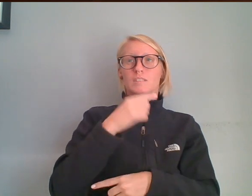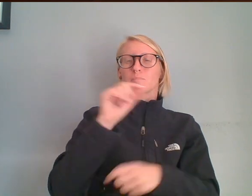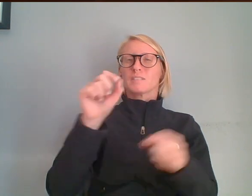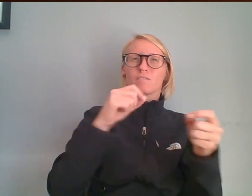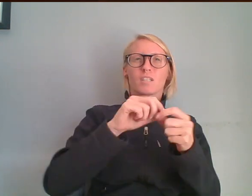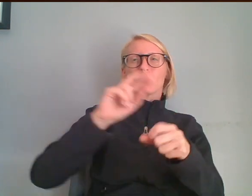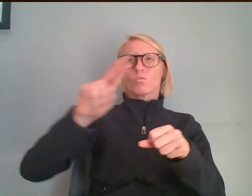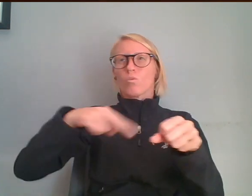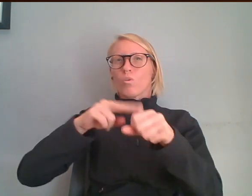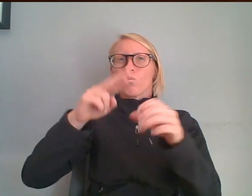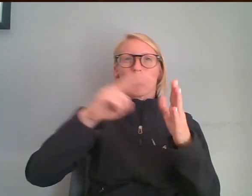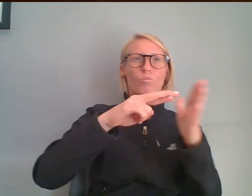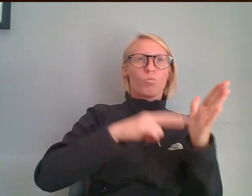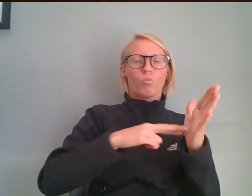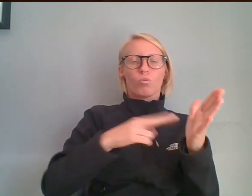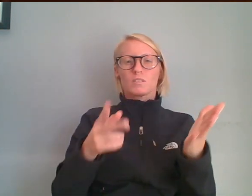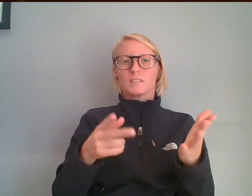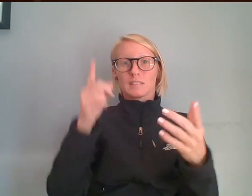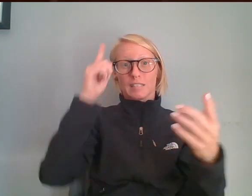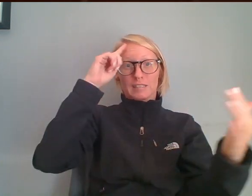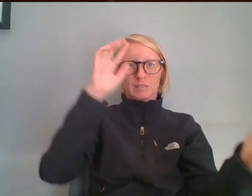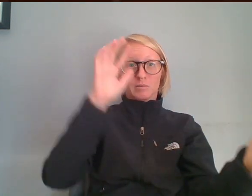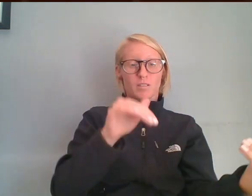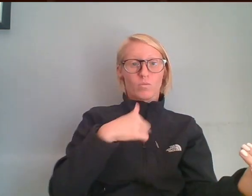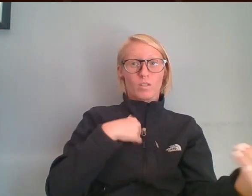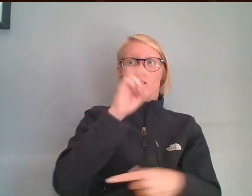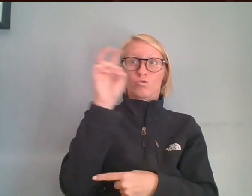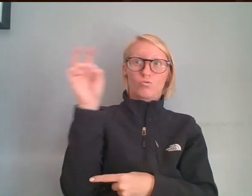expected. So when I travel and do talks,